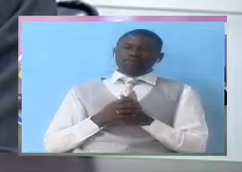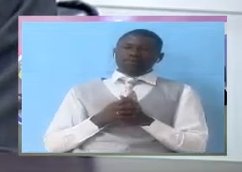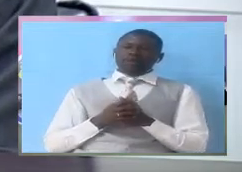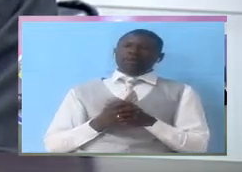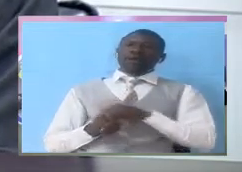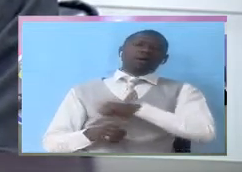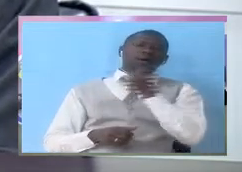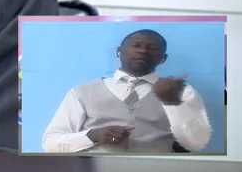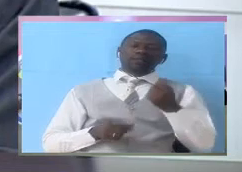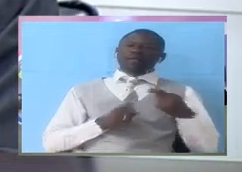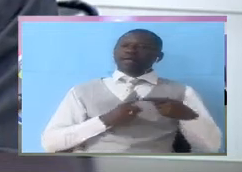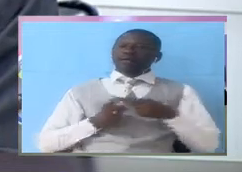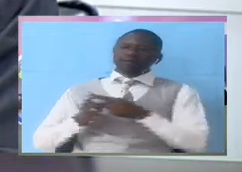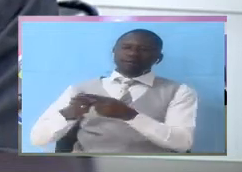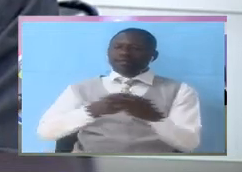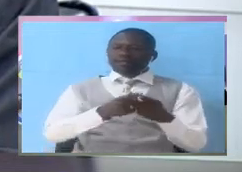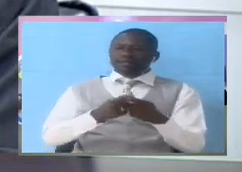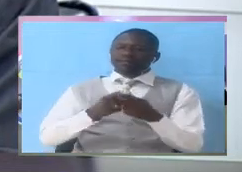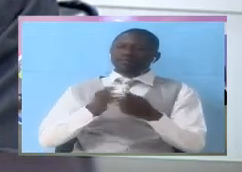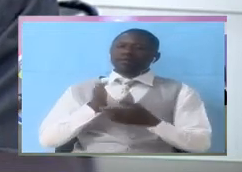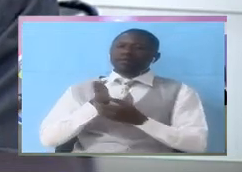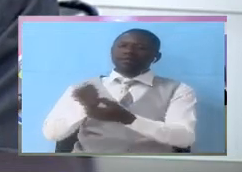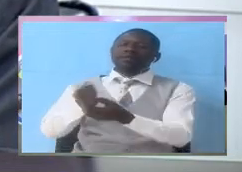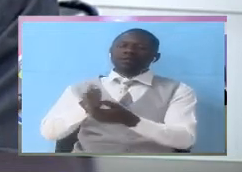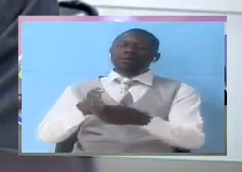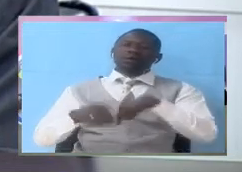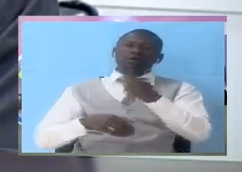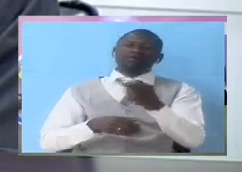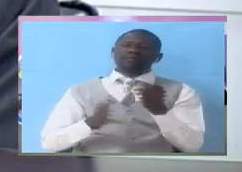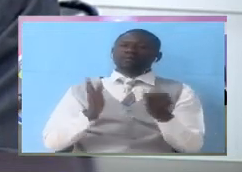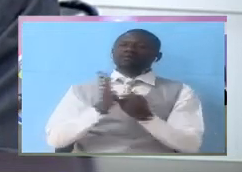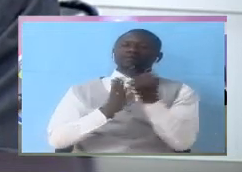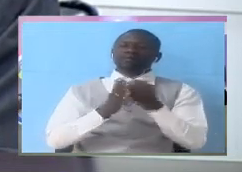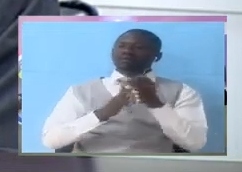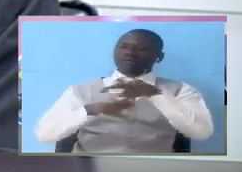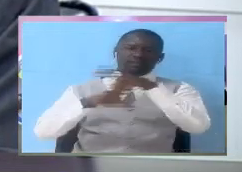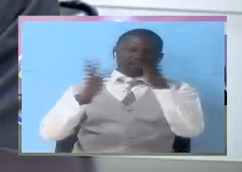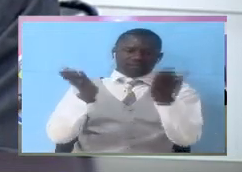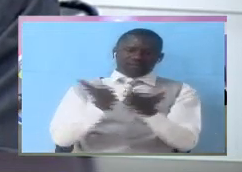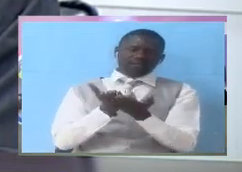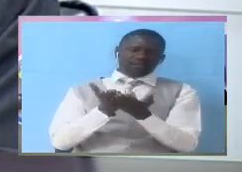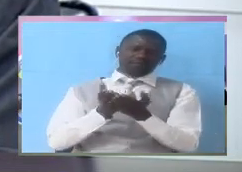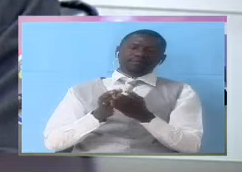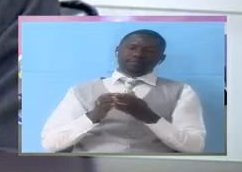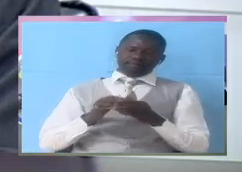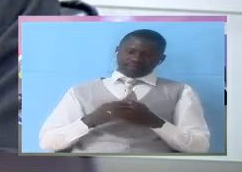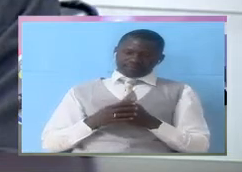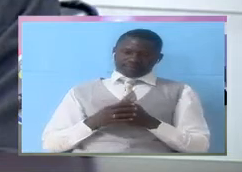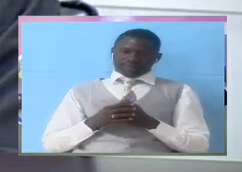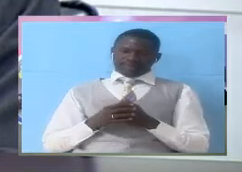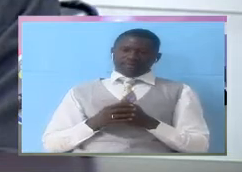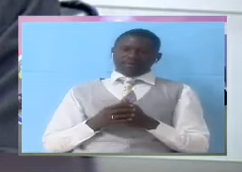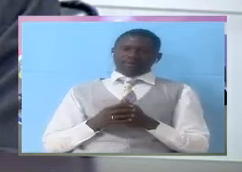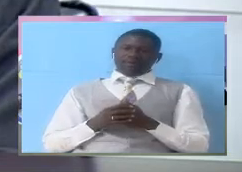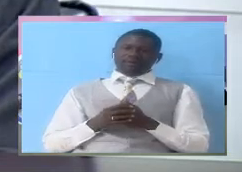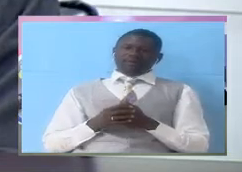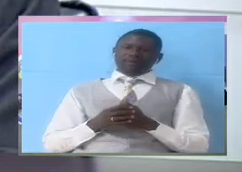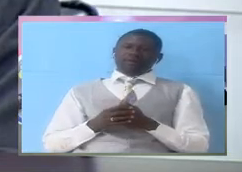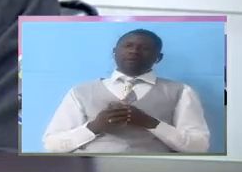administrative head of the panel te jité nak lepp lo xaju ci wali doxalin yi panel bobu because the panel was